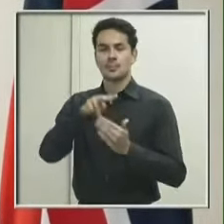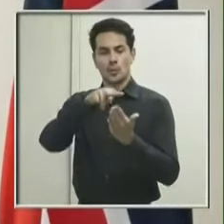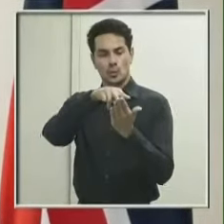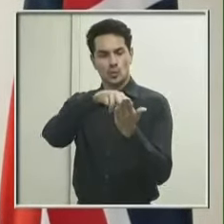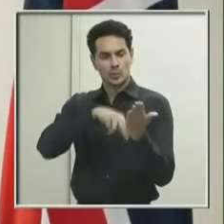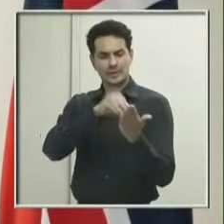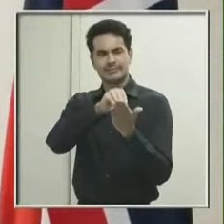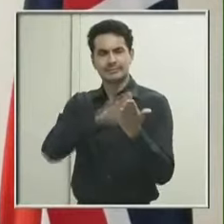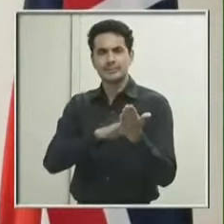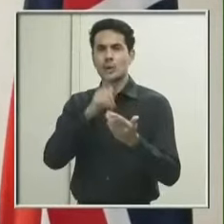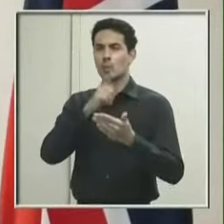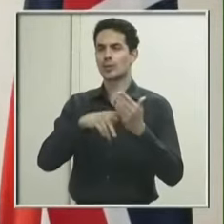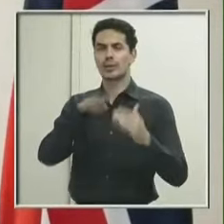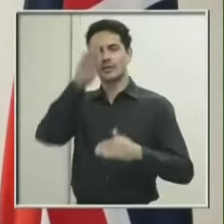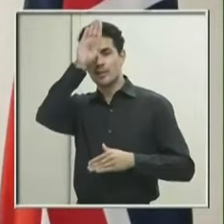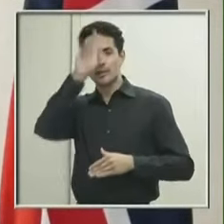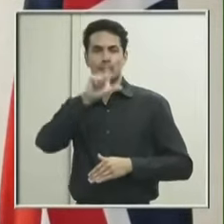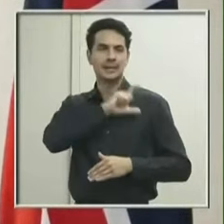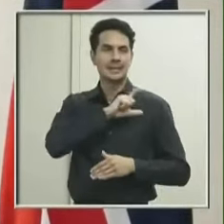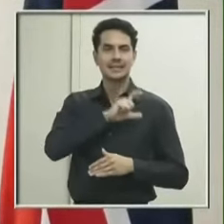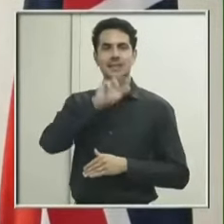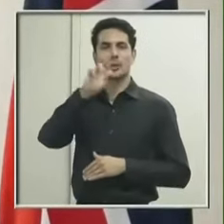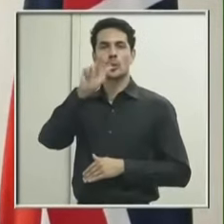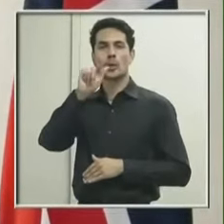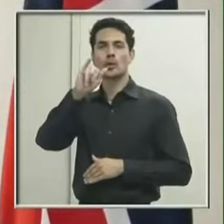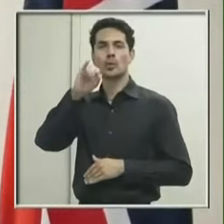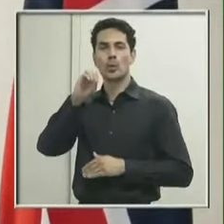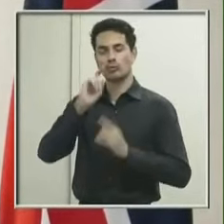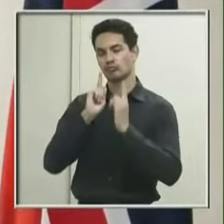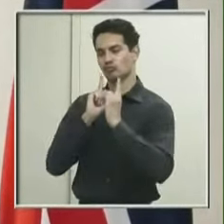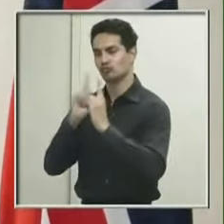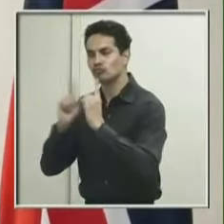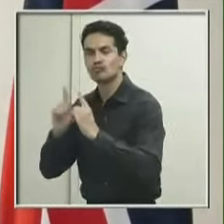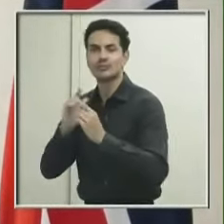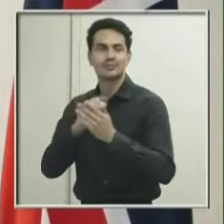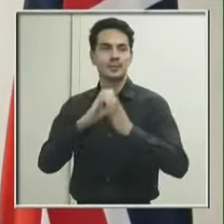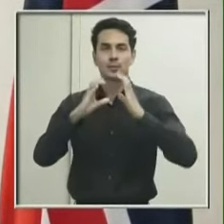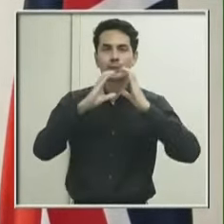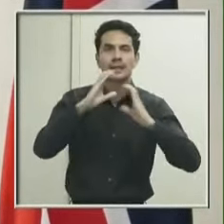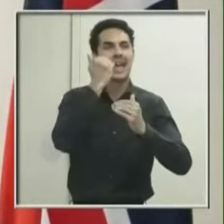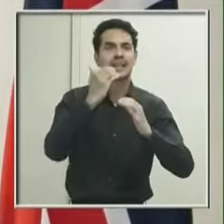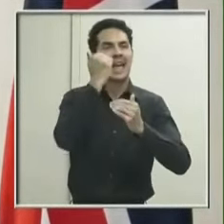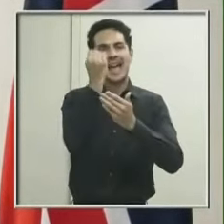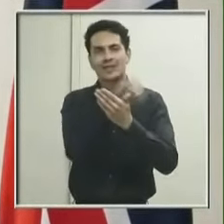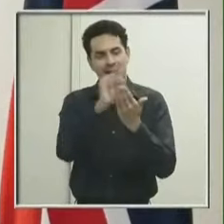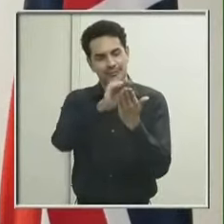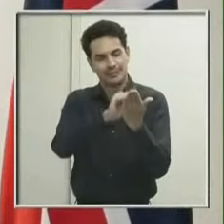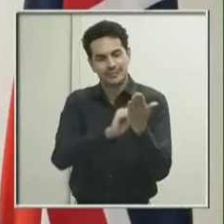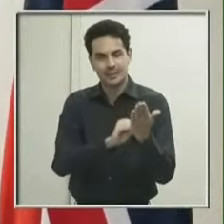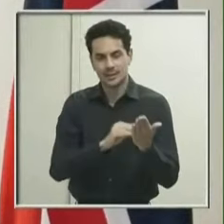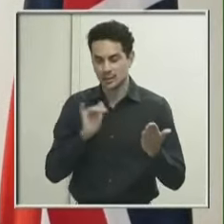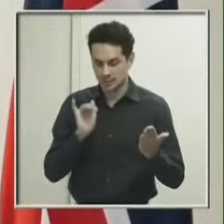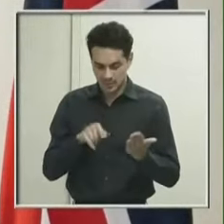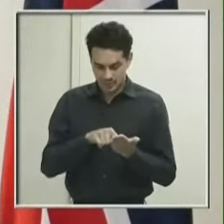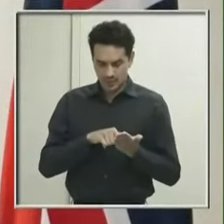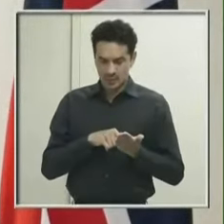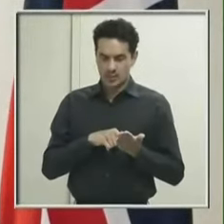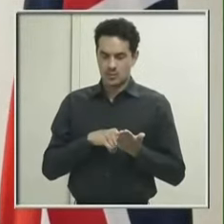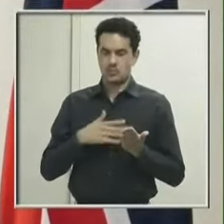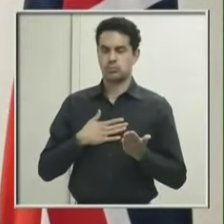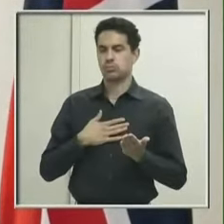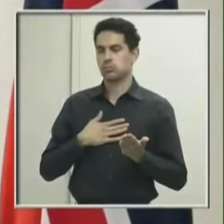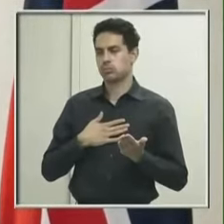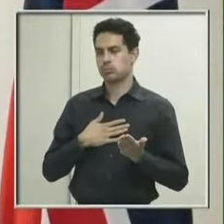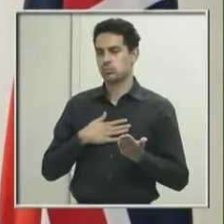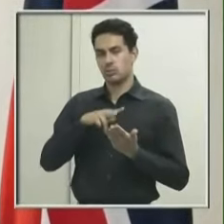talk between firefighters and police officers, you can only come away with the understanding that